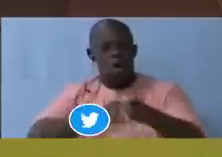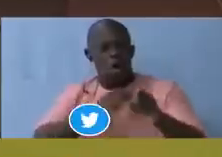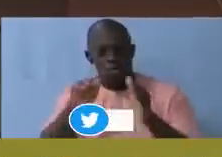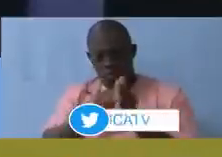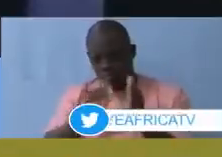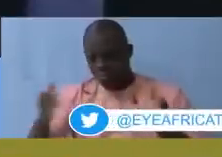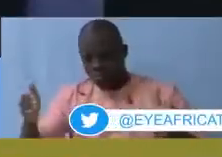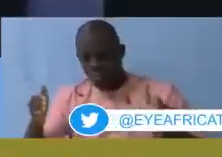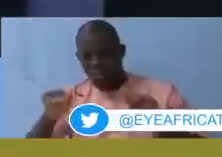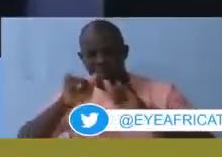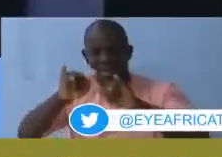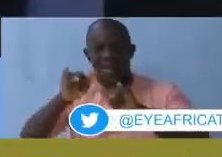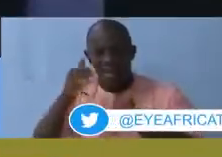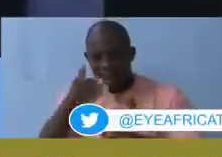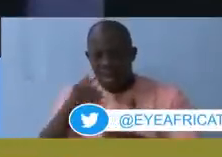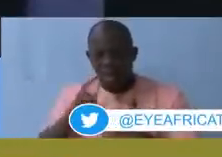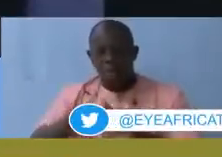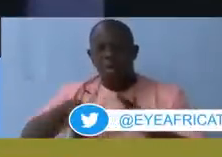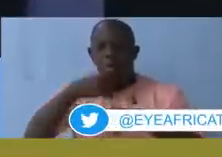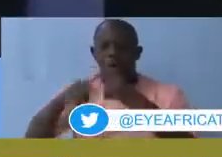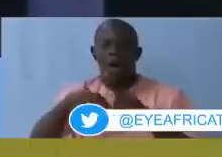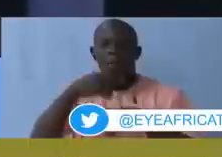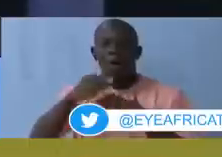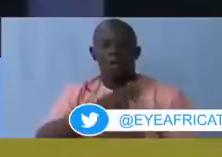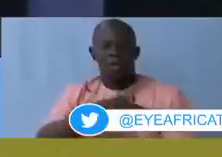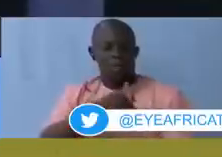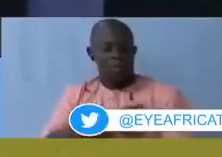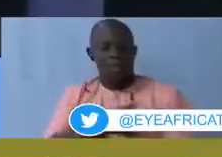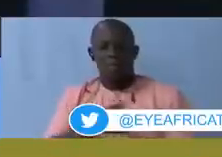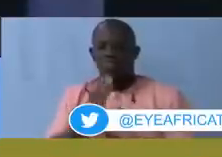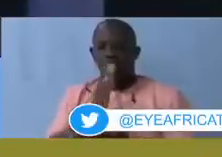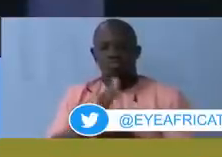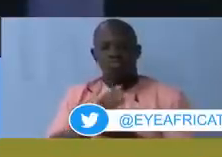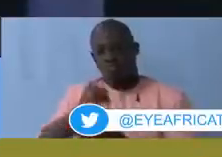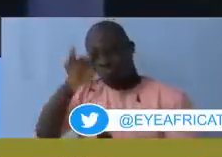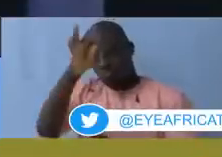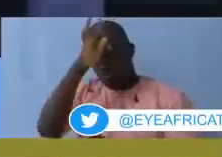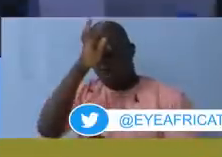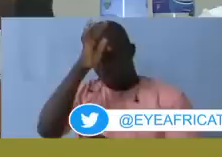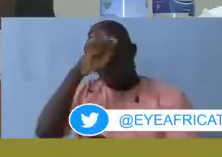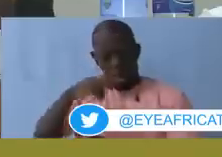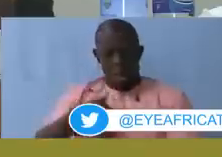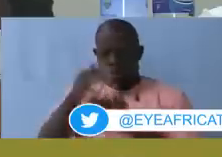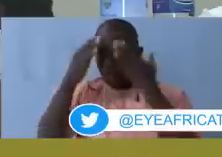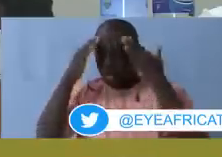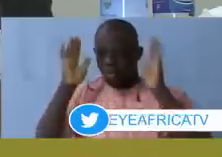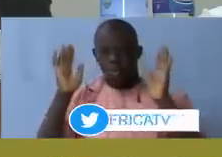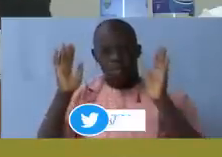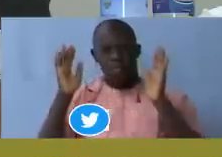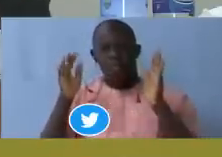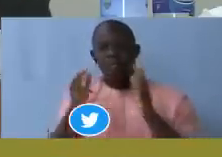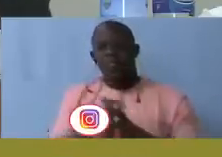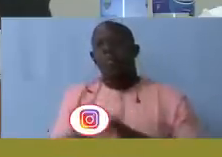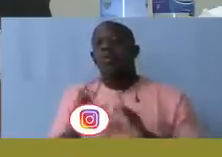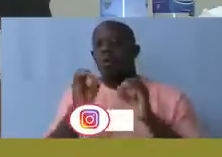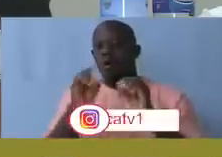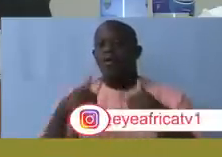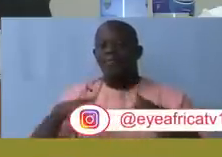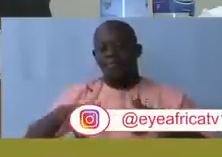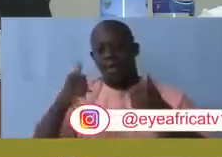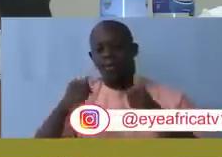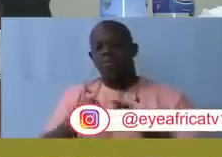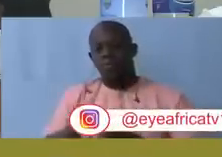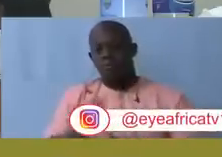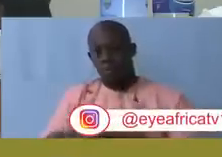have been in that treatment, is beyond my knowledge. That is perfectly fine. We understand